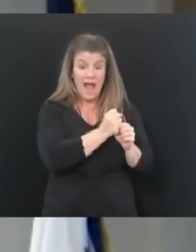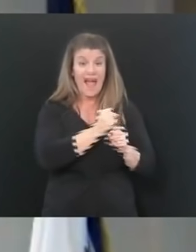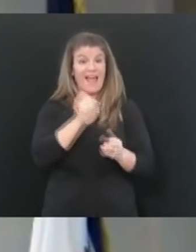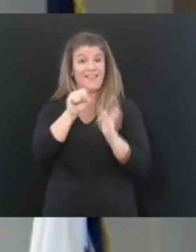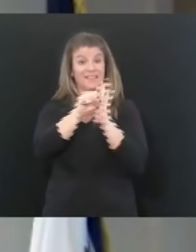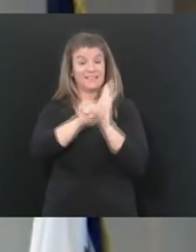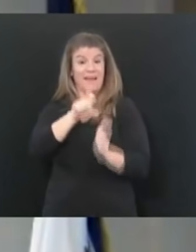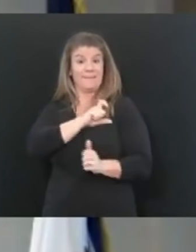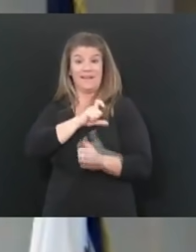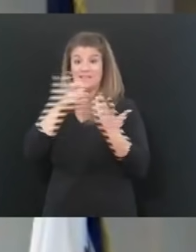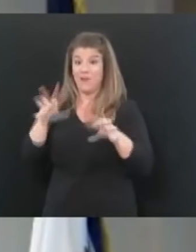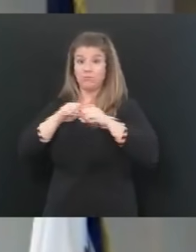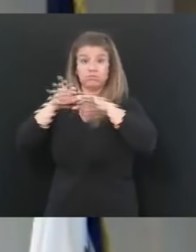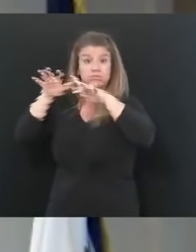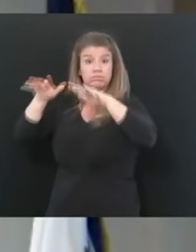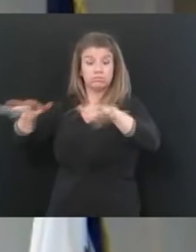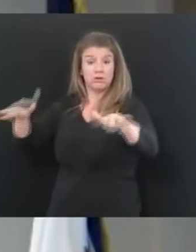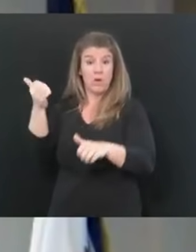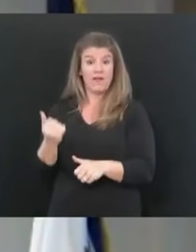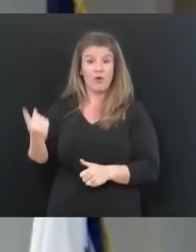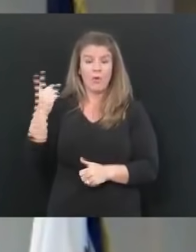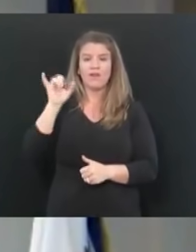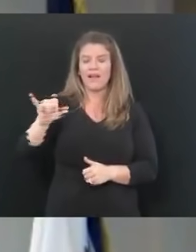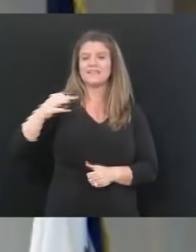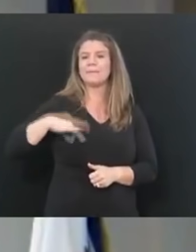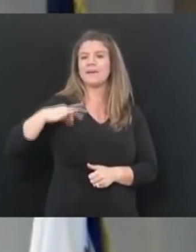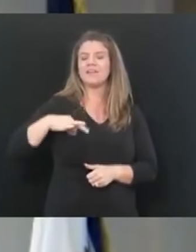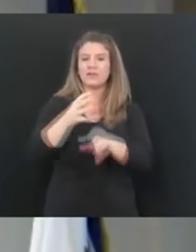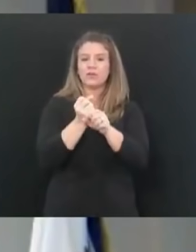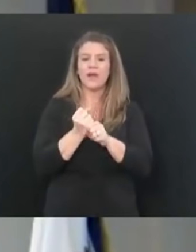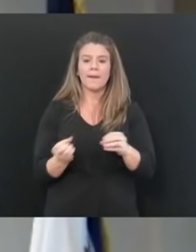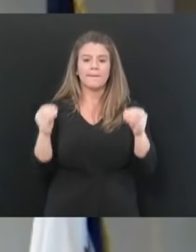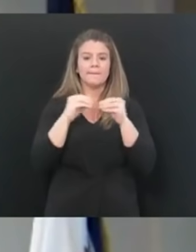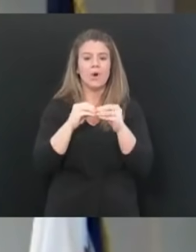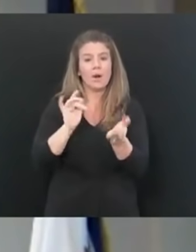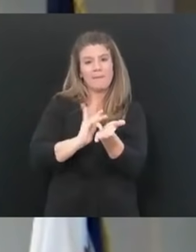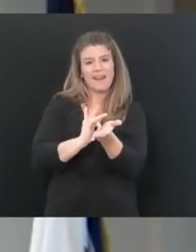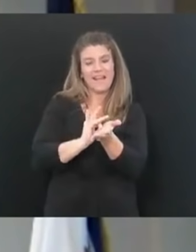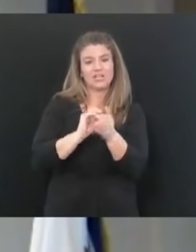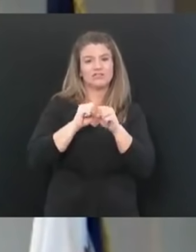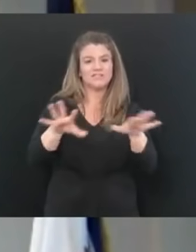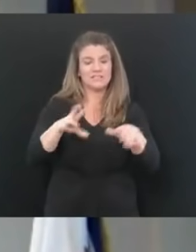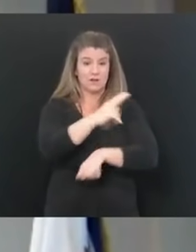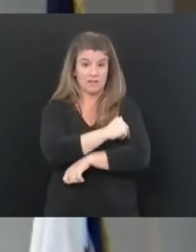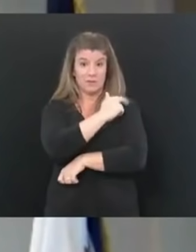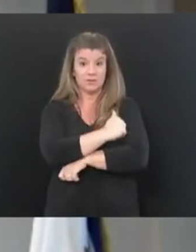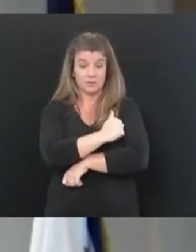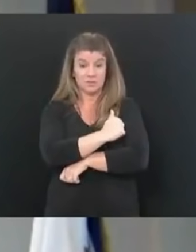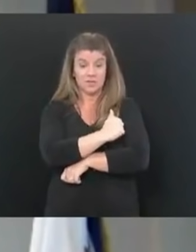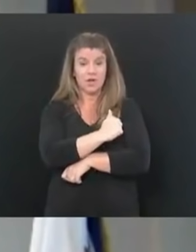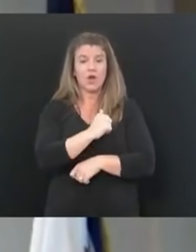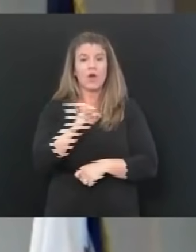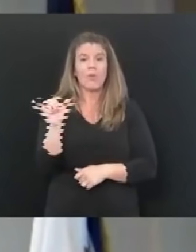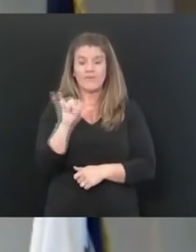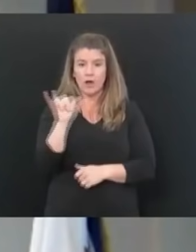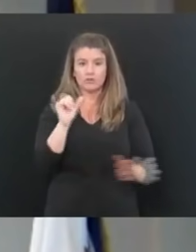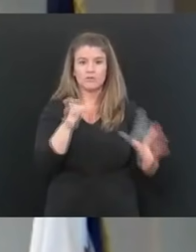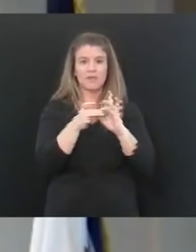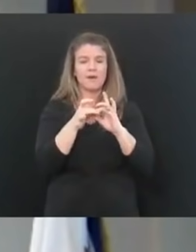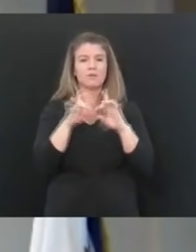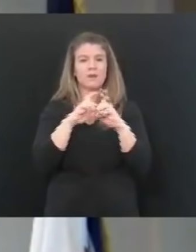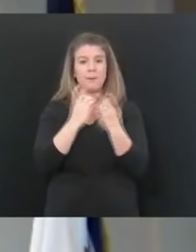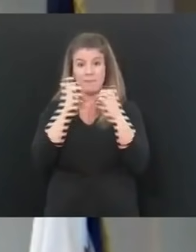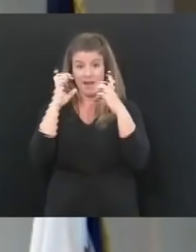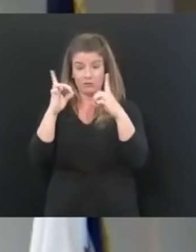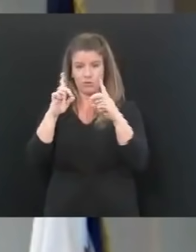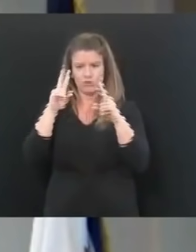that is a benefit to try to get more medications out to hospitals. And we're collaborating with the Department of Education to